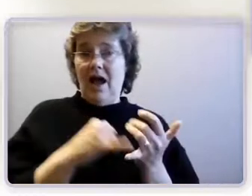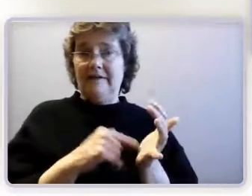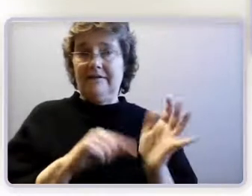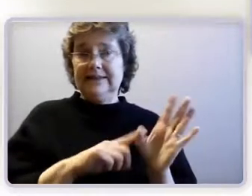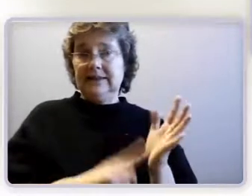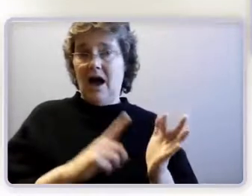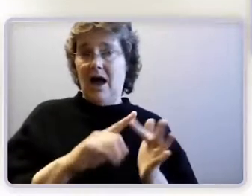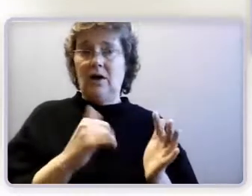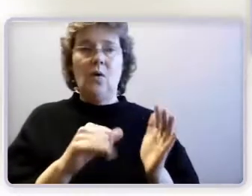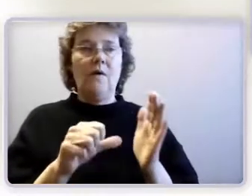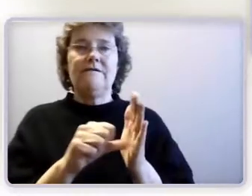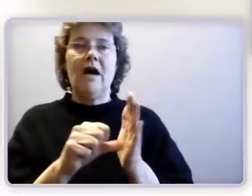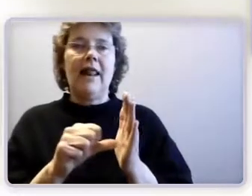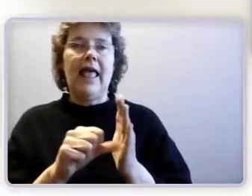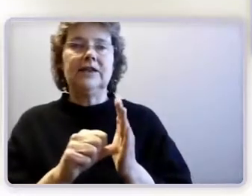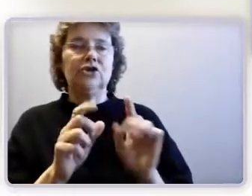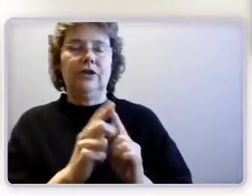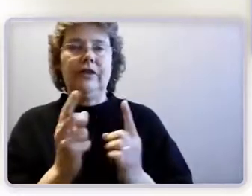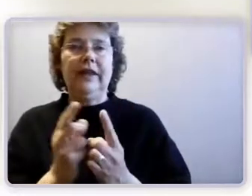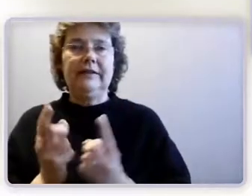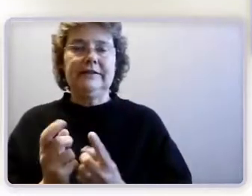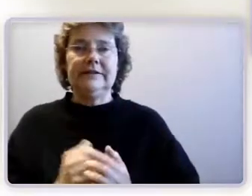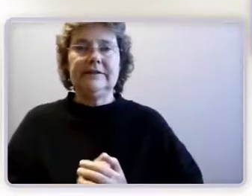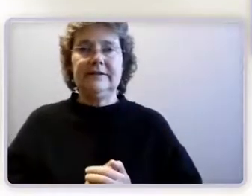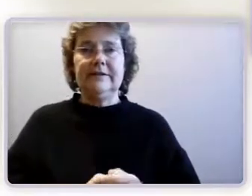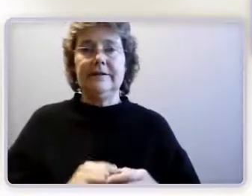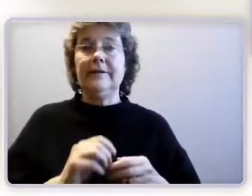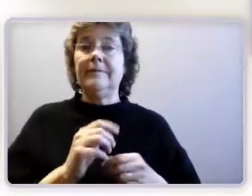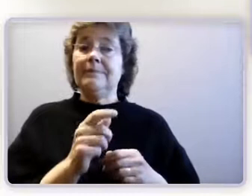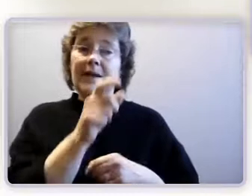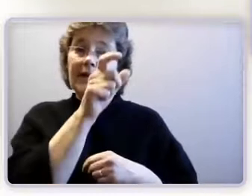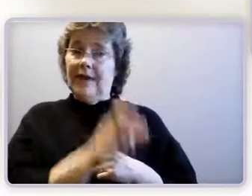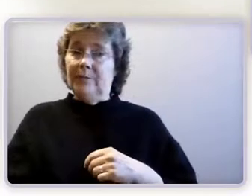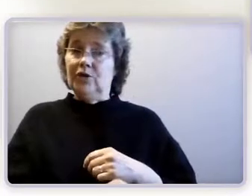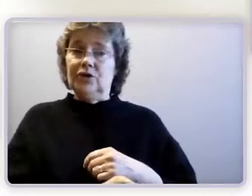financial matters. Secondly, the person actually needs to have